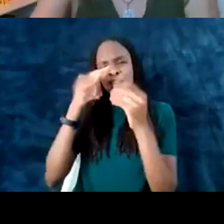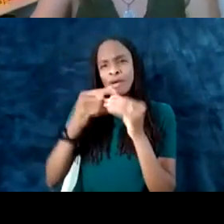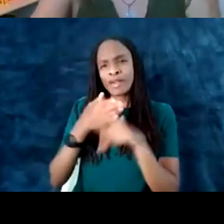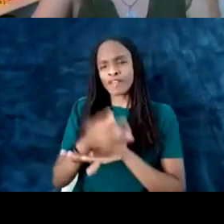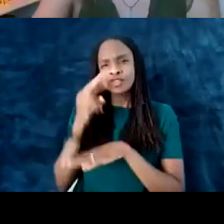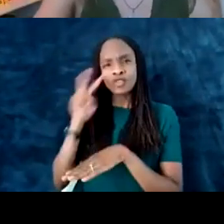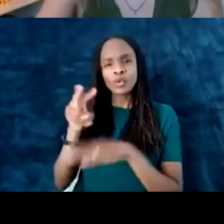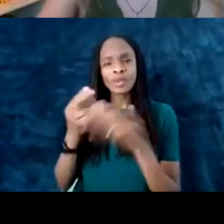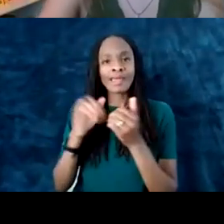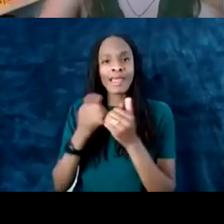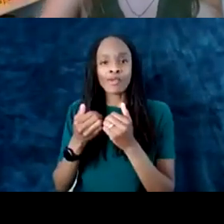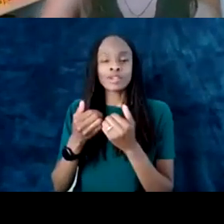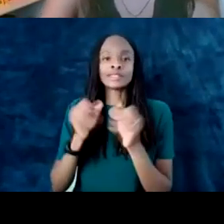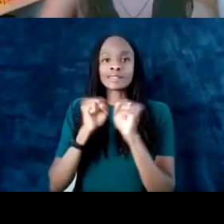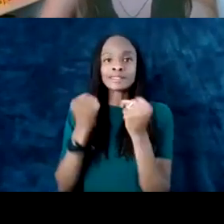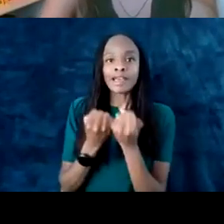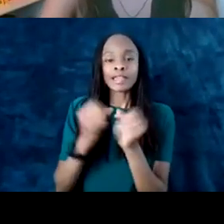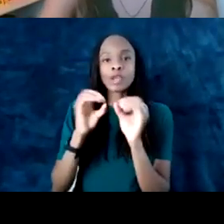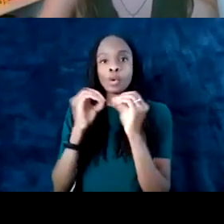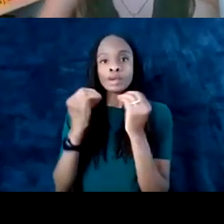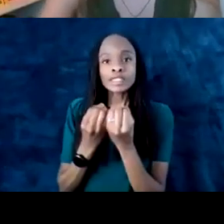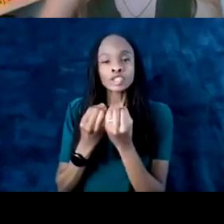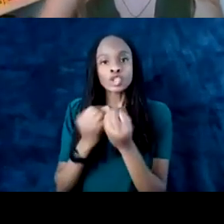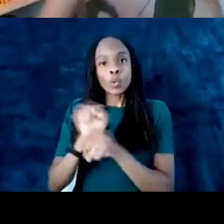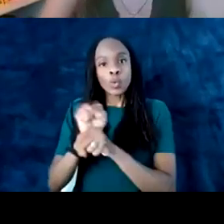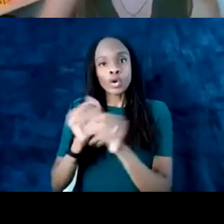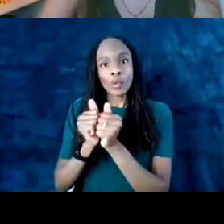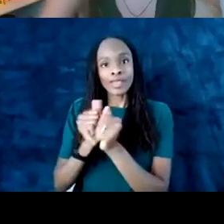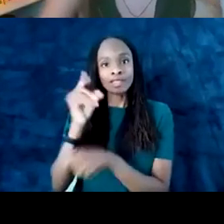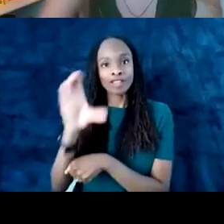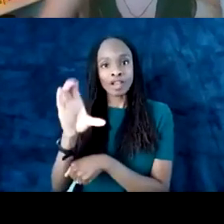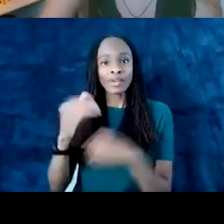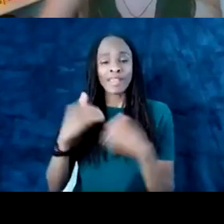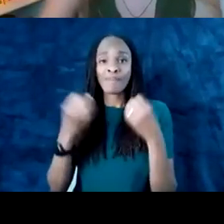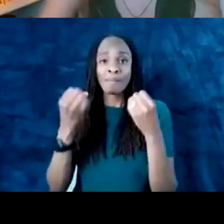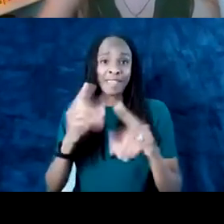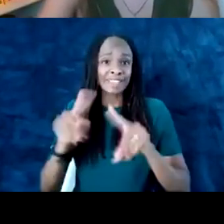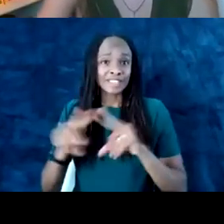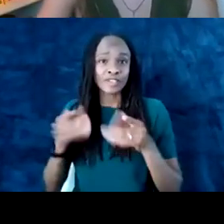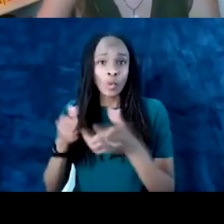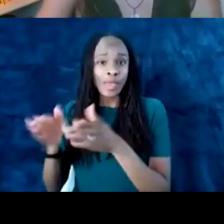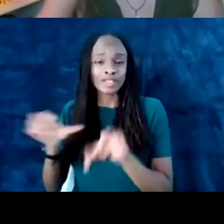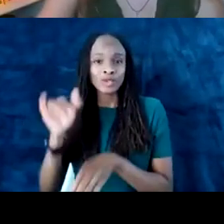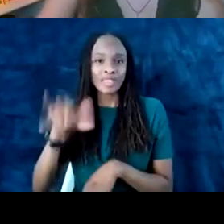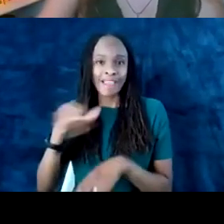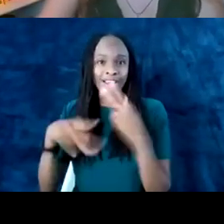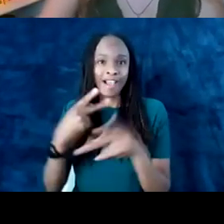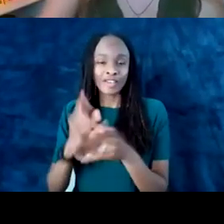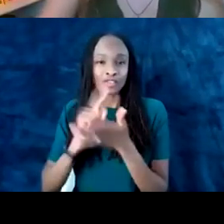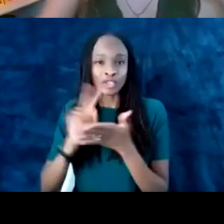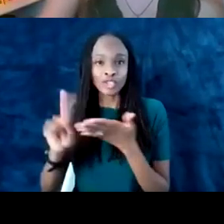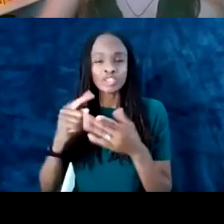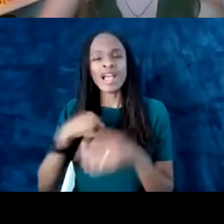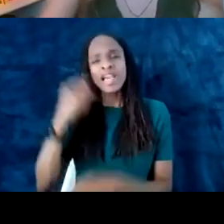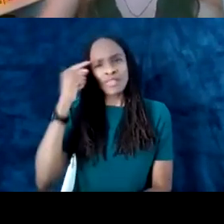society organizations and communities work with documentaries? And there are many different ways to do this kind of research, but I thought it would